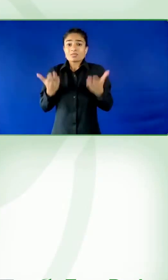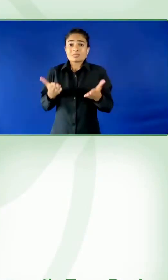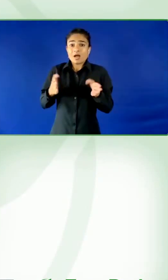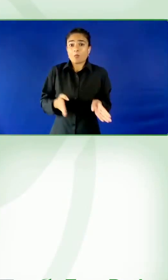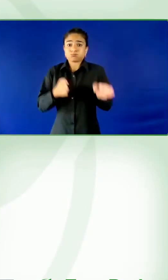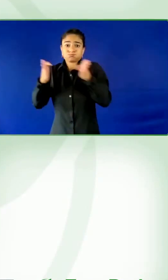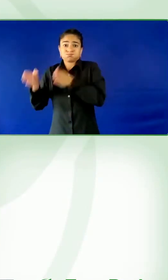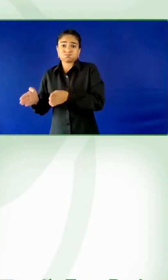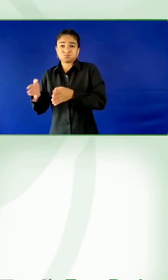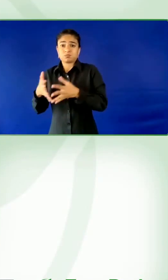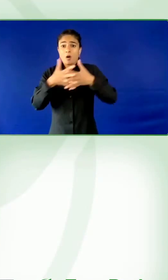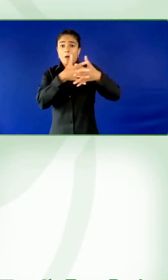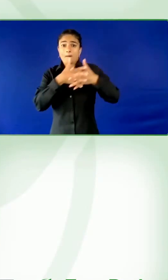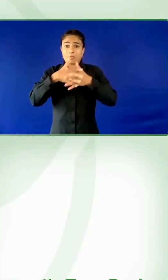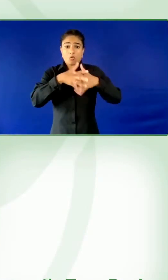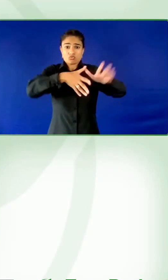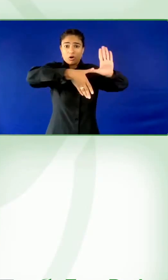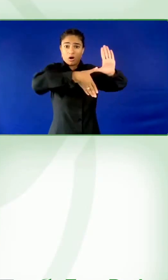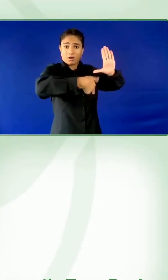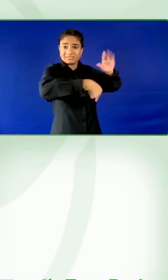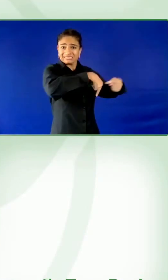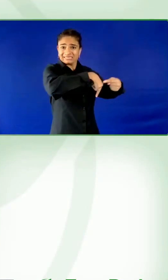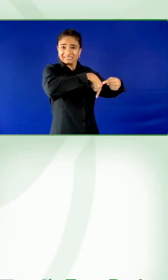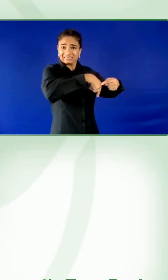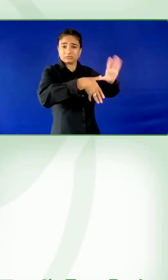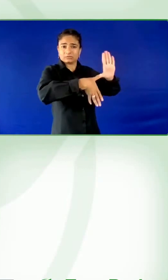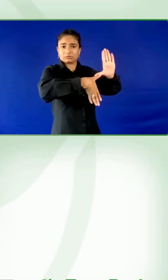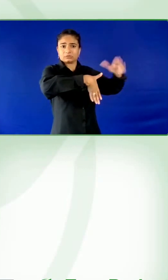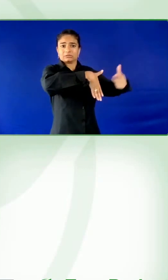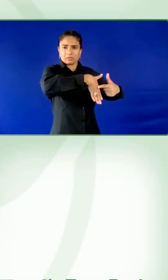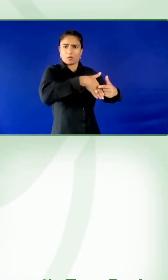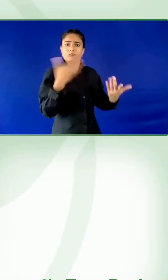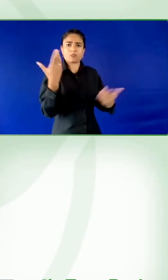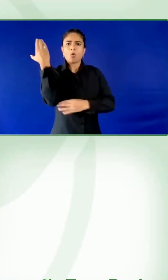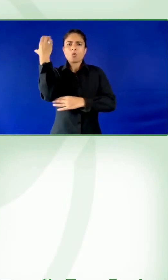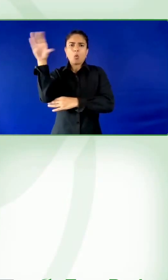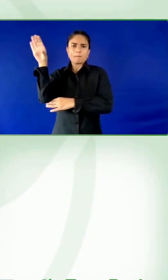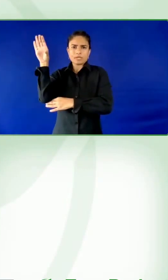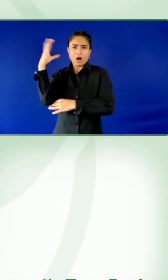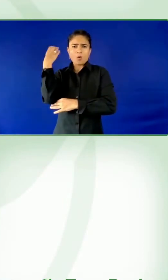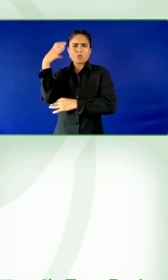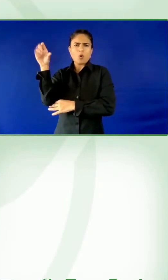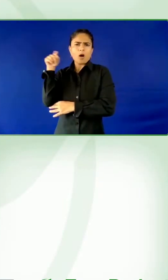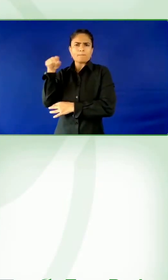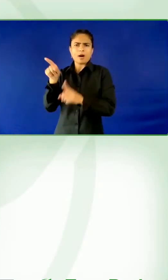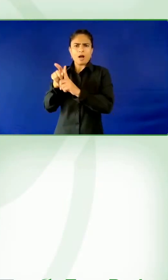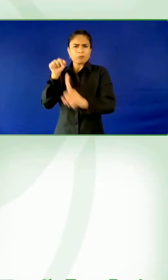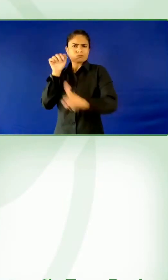with ASDOWN Colombia. Monica, thank you for joining us today.